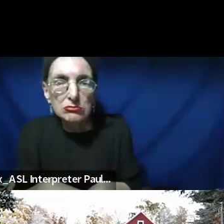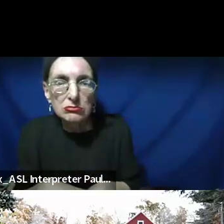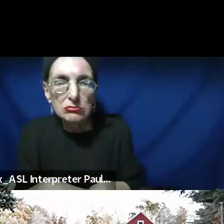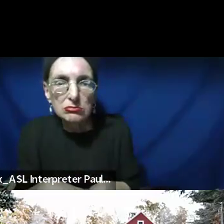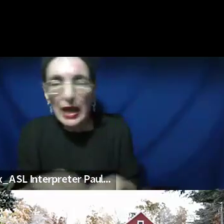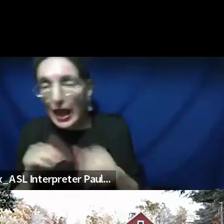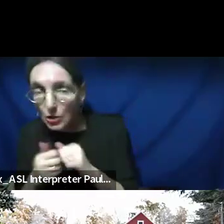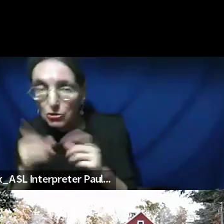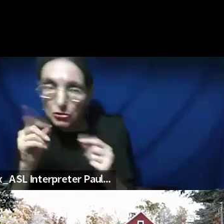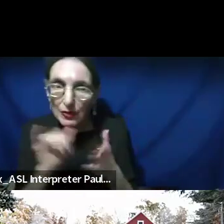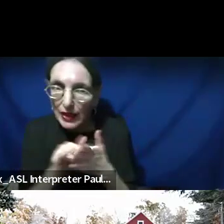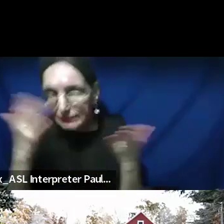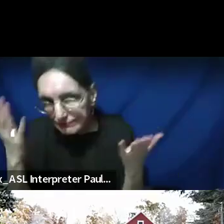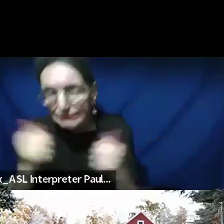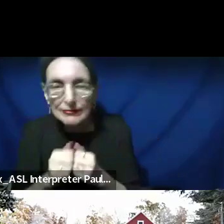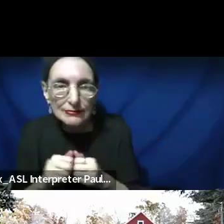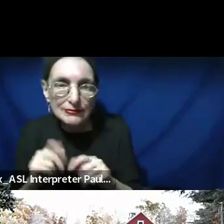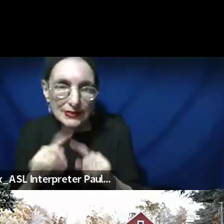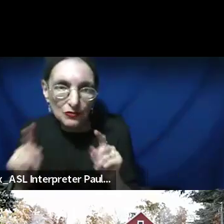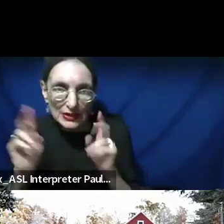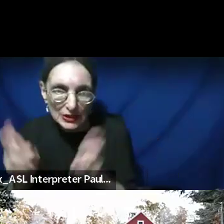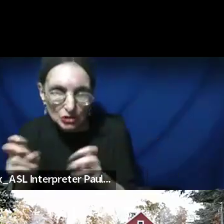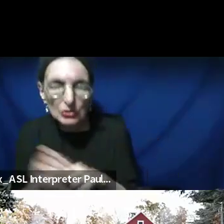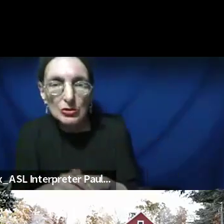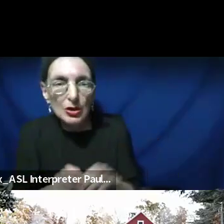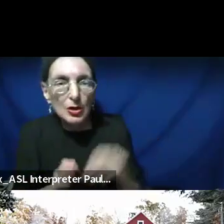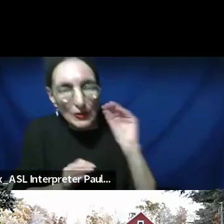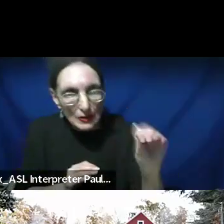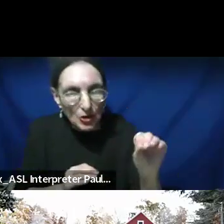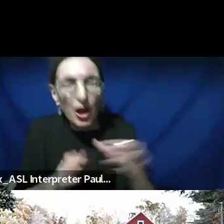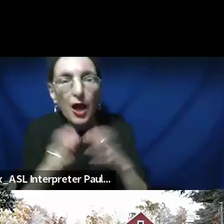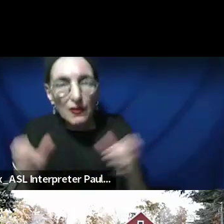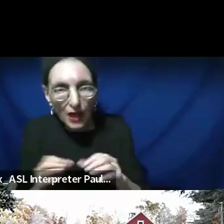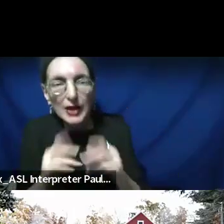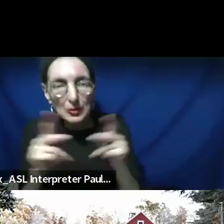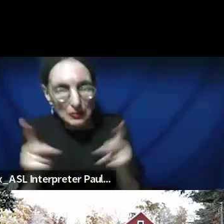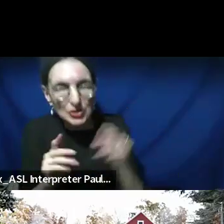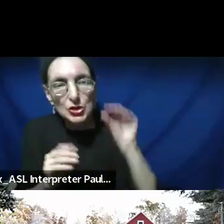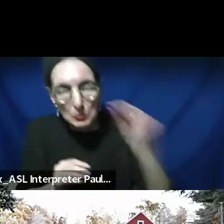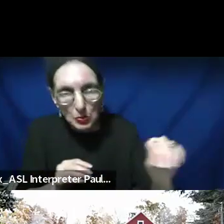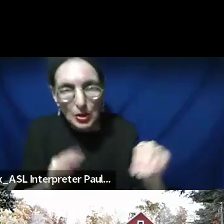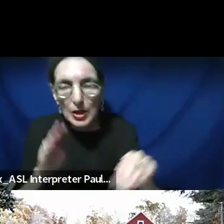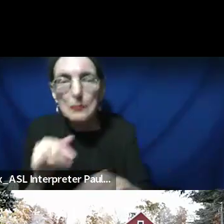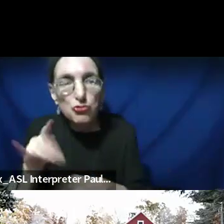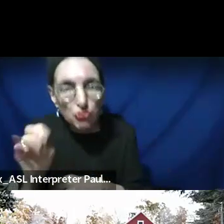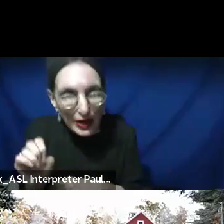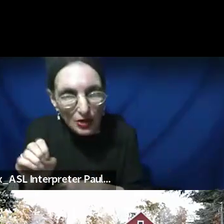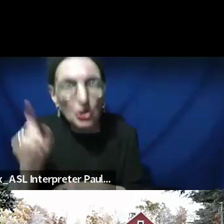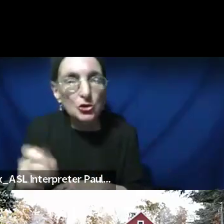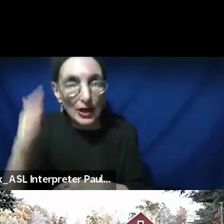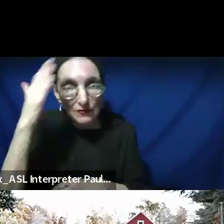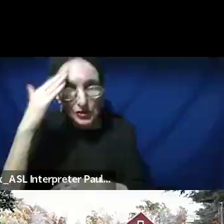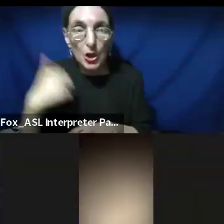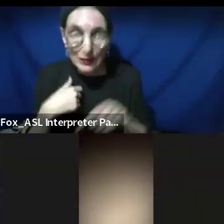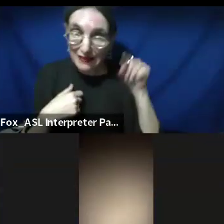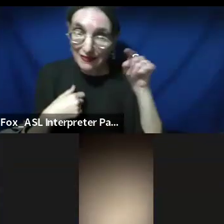But to just put them there, lots of places put Braille, but you have to know where the Braille is to know that there's even Braille, right?